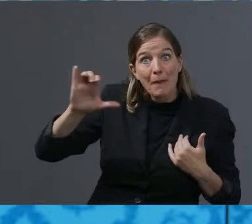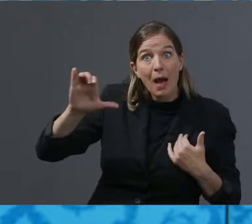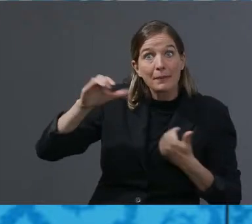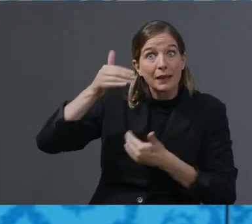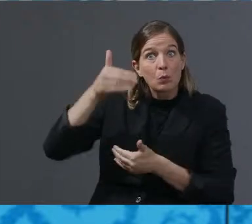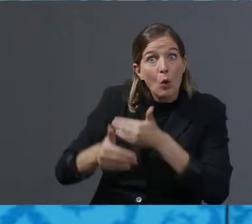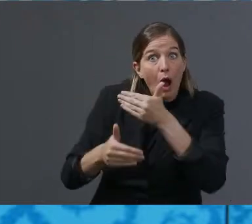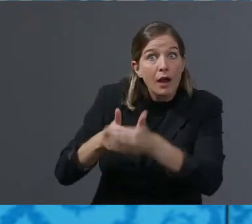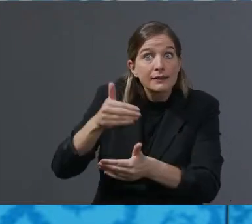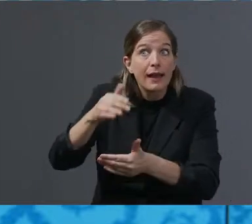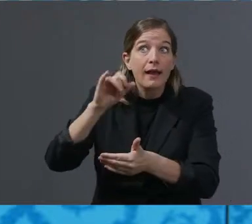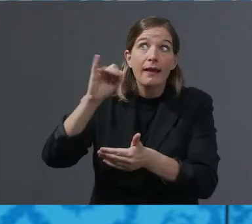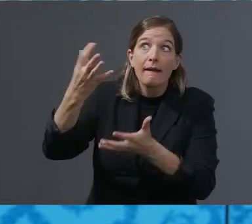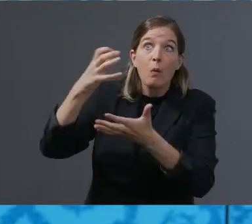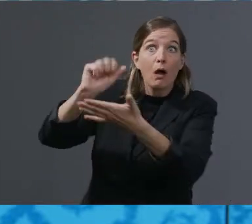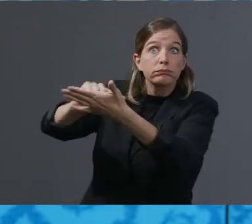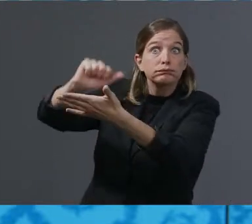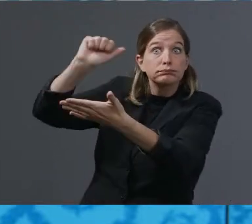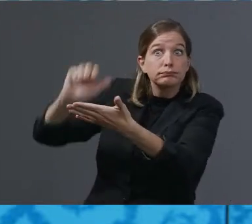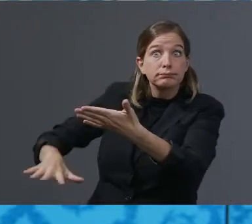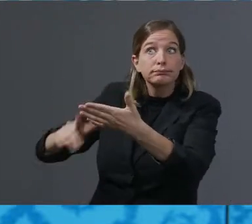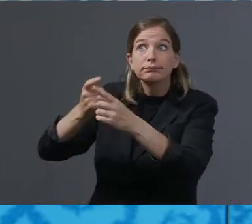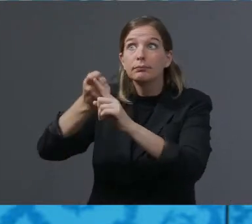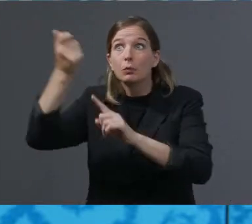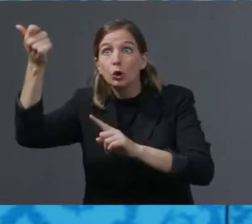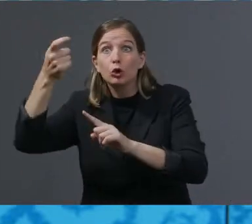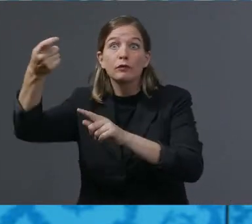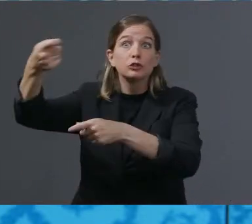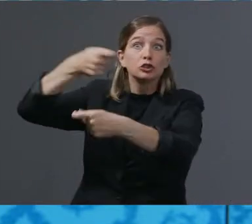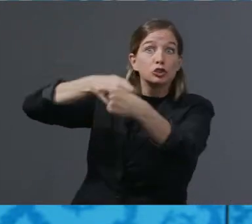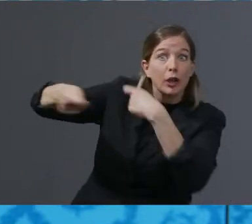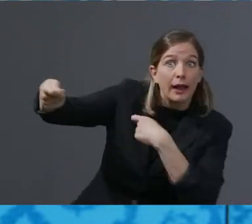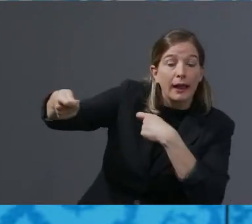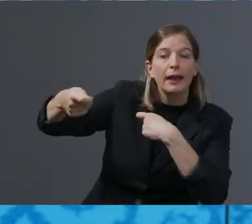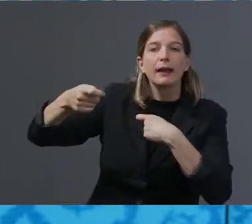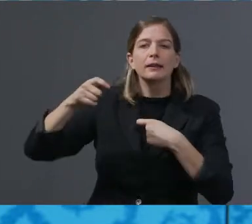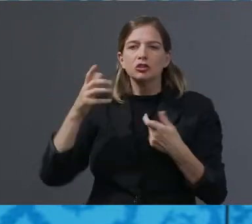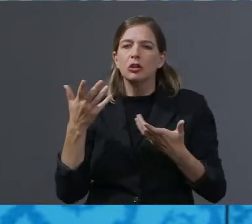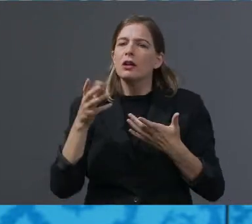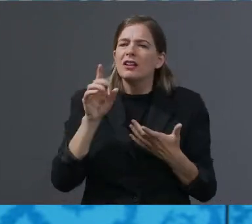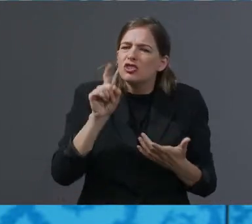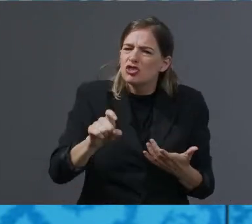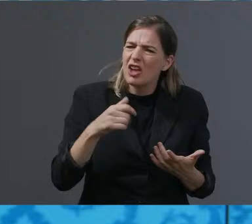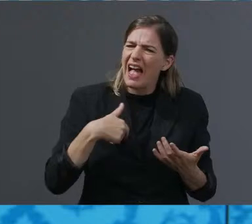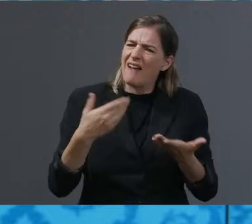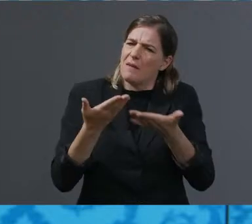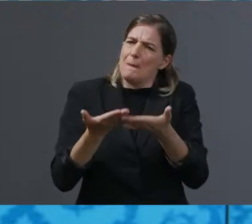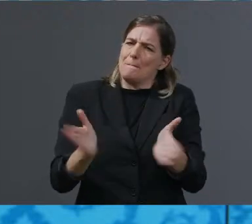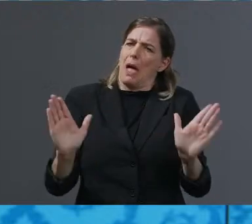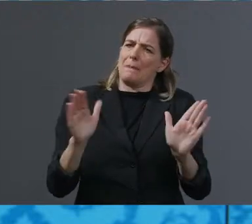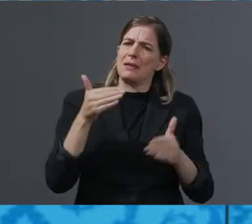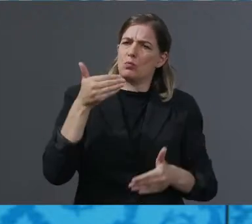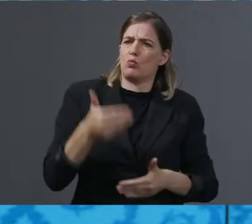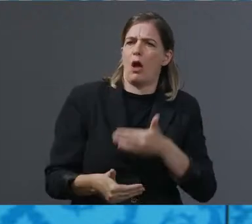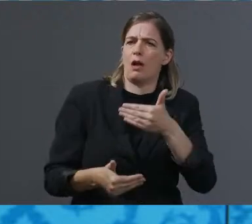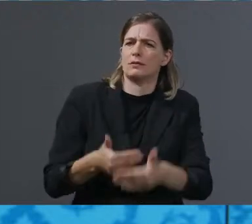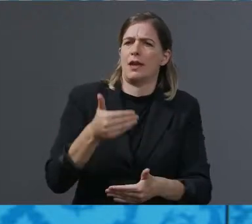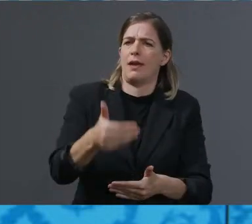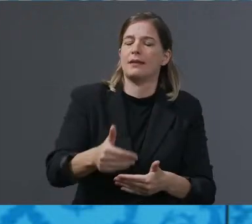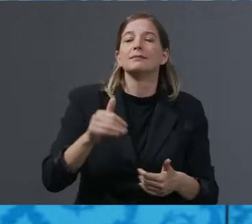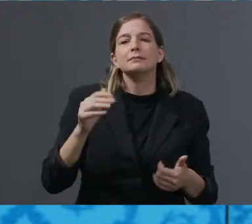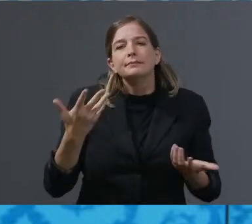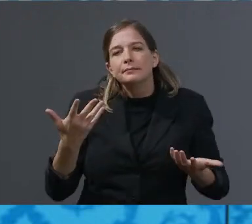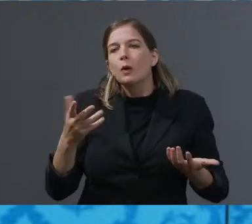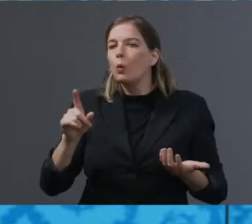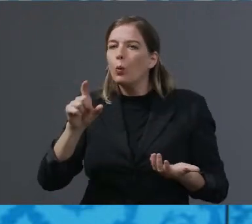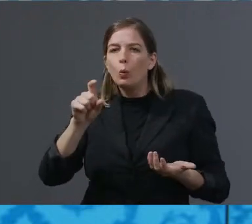happen. If there's going to be a change, there should be a public process around that. That's something that we're going to have to